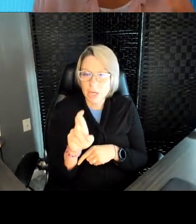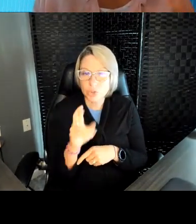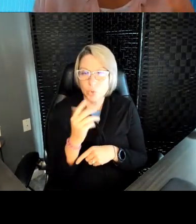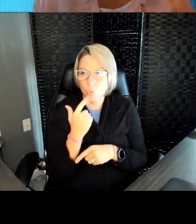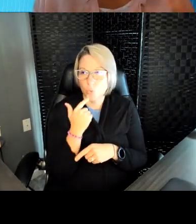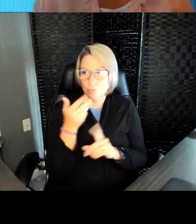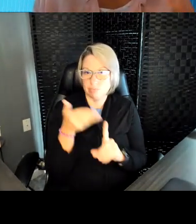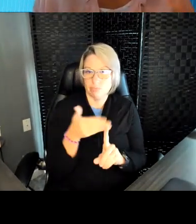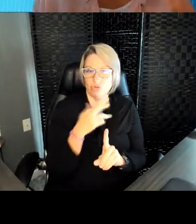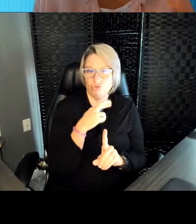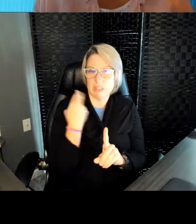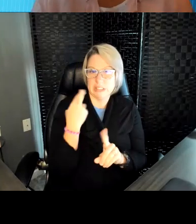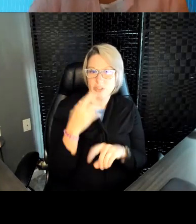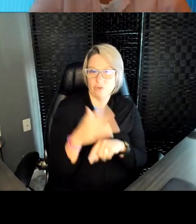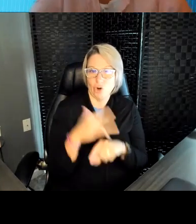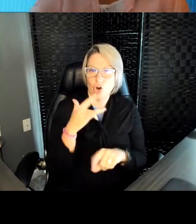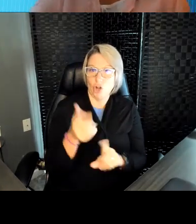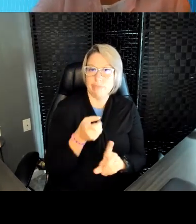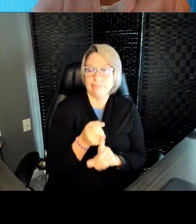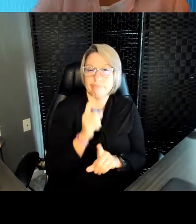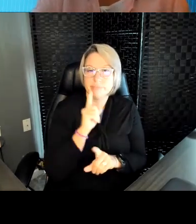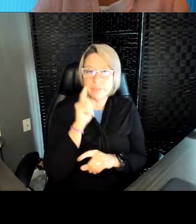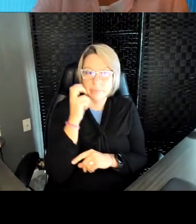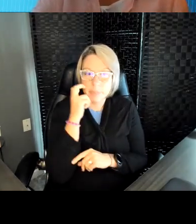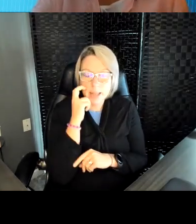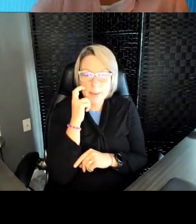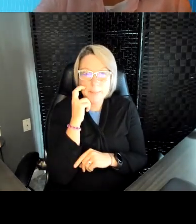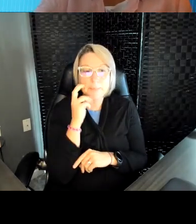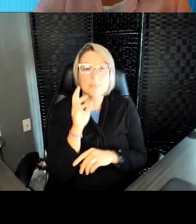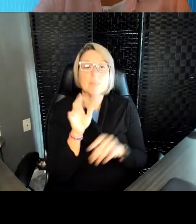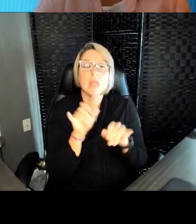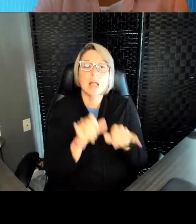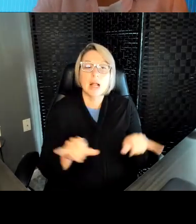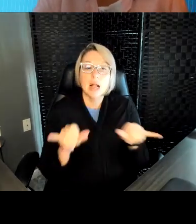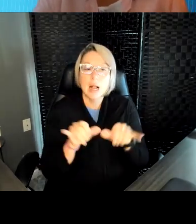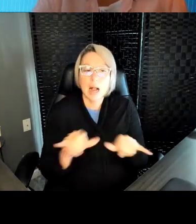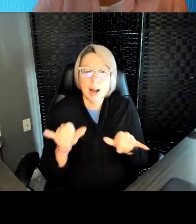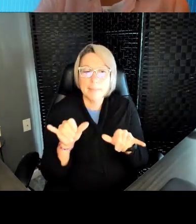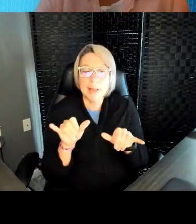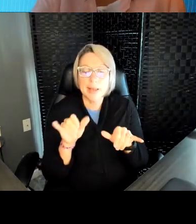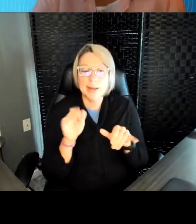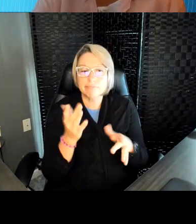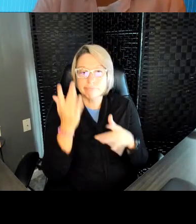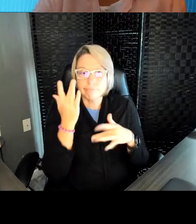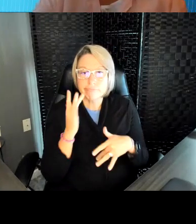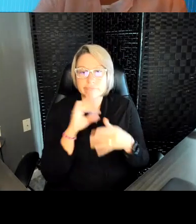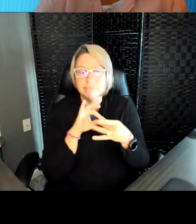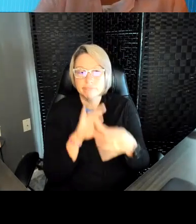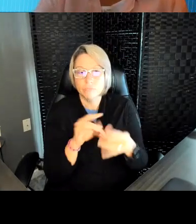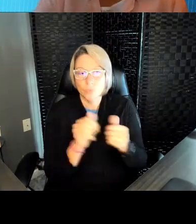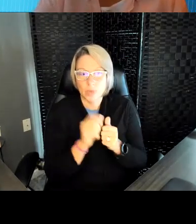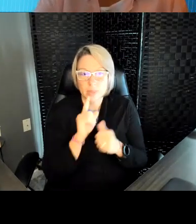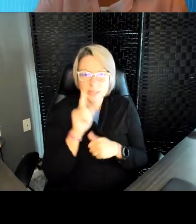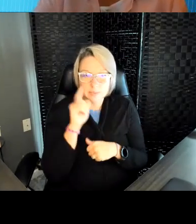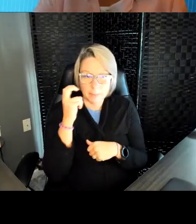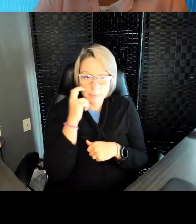early onset deafblindness. We're going to talk about some common etiologies tied to deafblindness, and I'm hoping that you will join